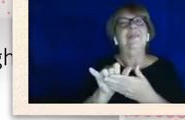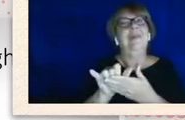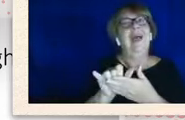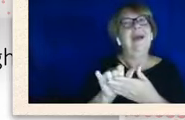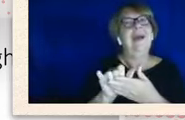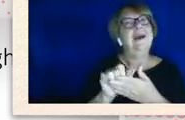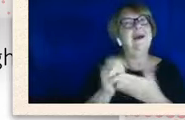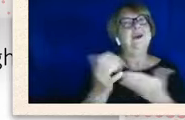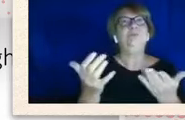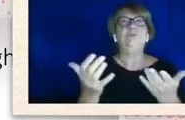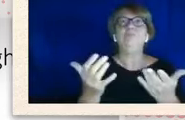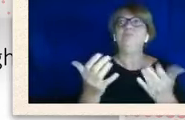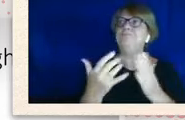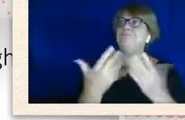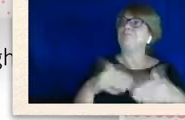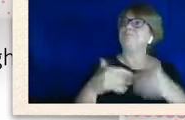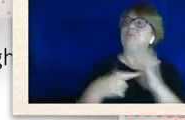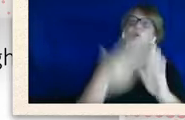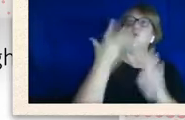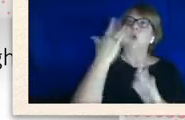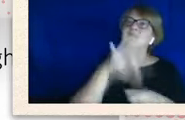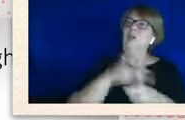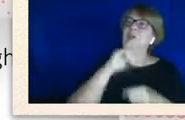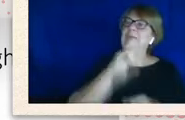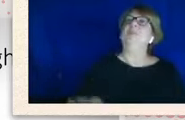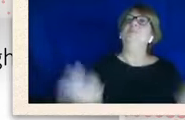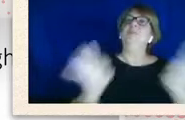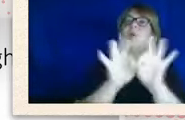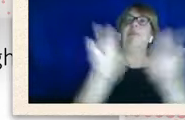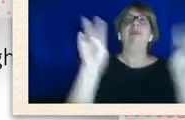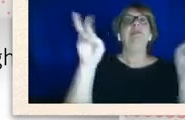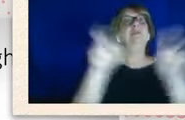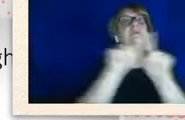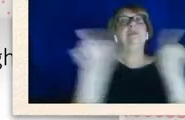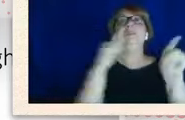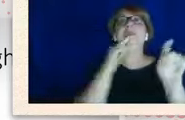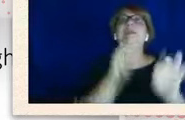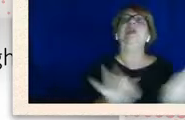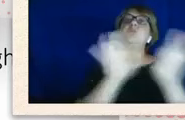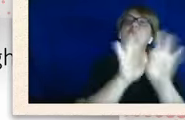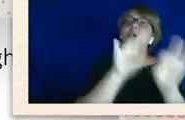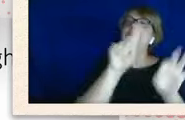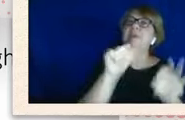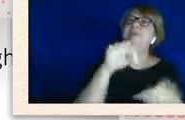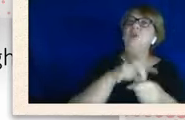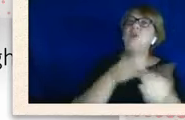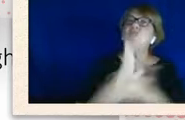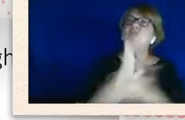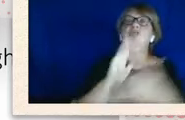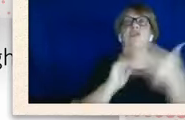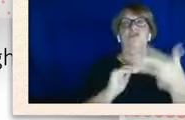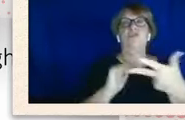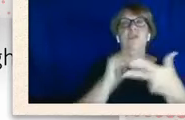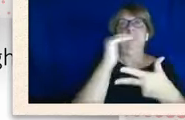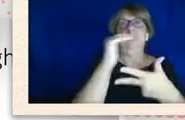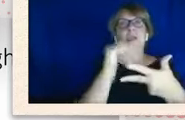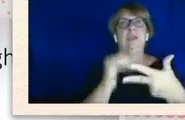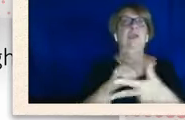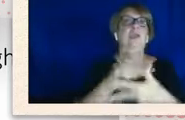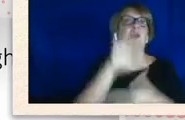voting is so important. The title of this screen says Important Disability Voting Rights. The three that are listed are the Voting Rights Act